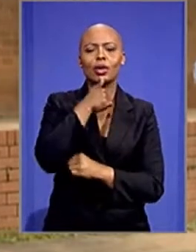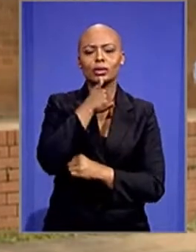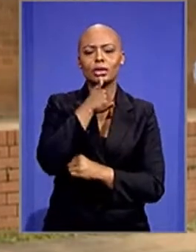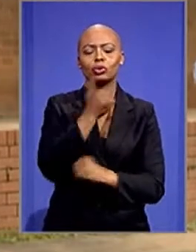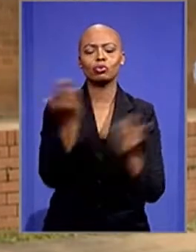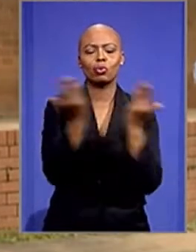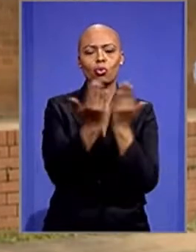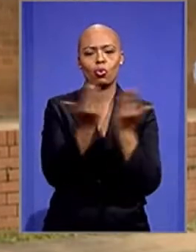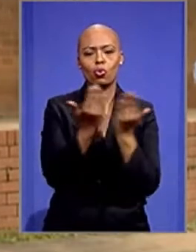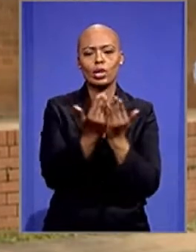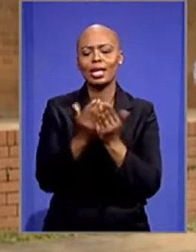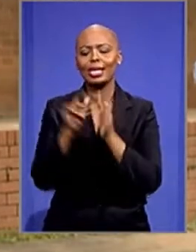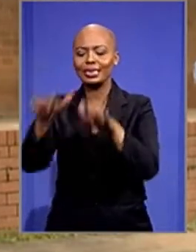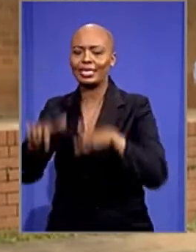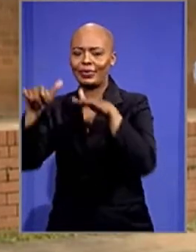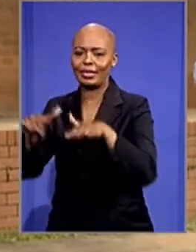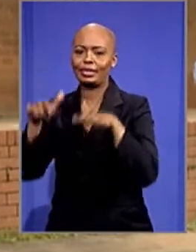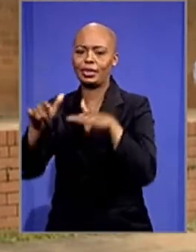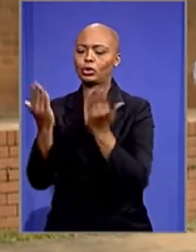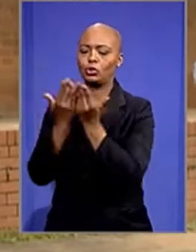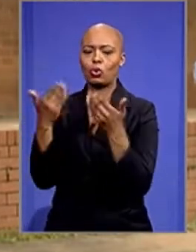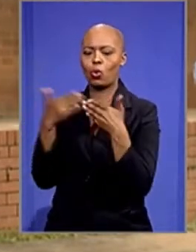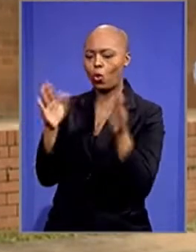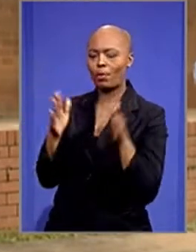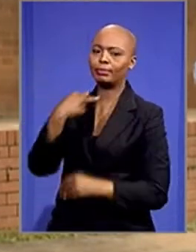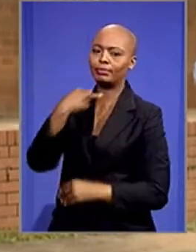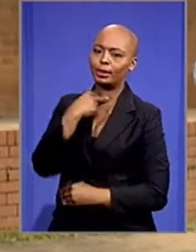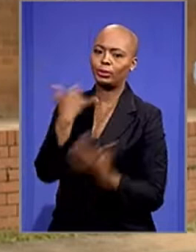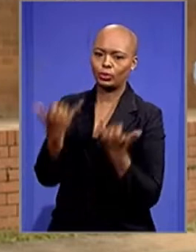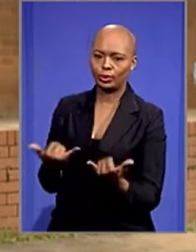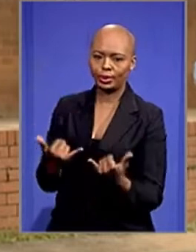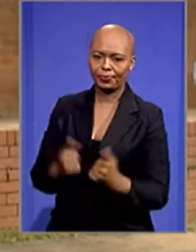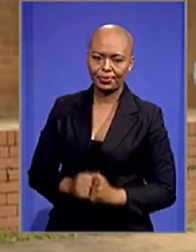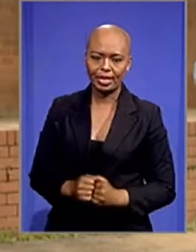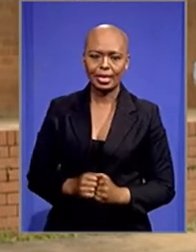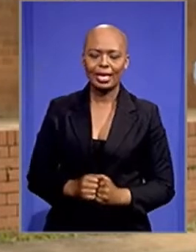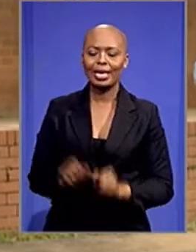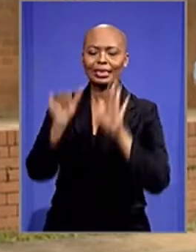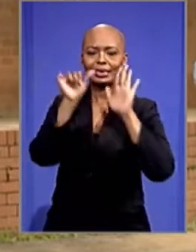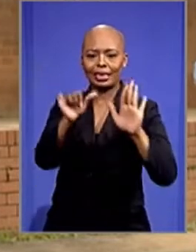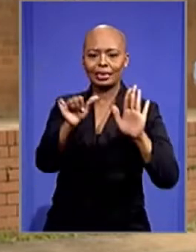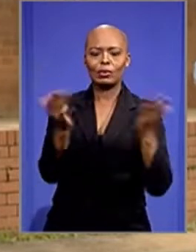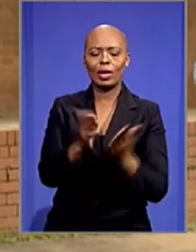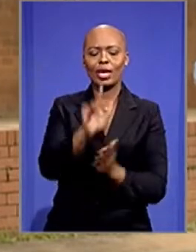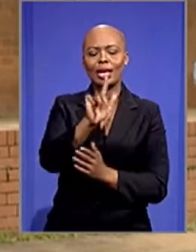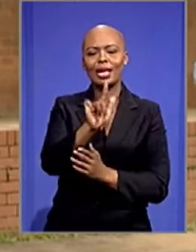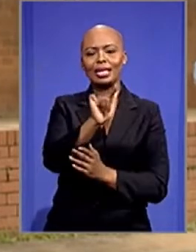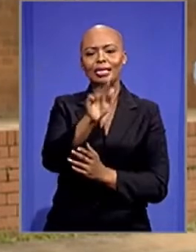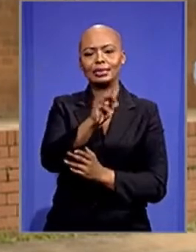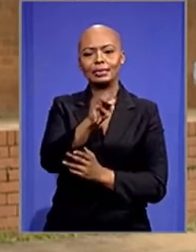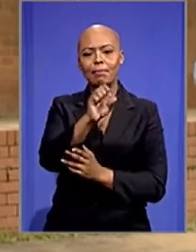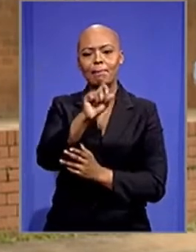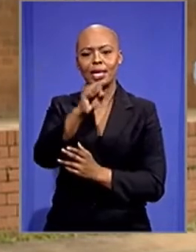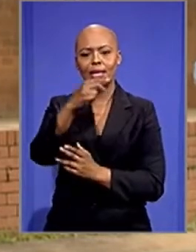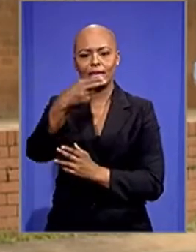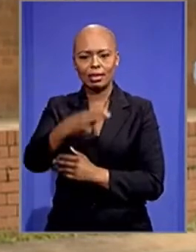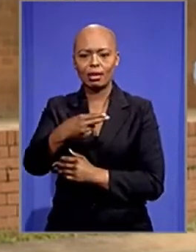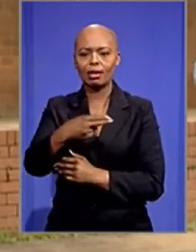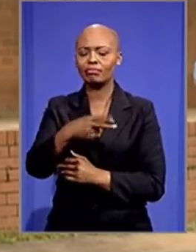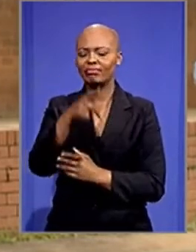about 17 schools that could not open. 6 of them are in Ladysmith, and we decided not to open them